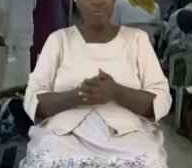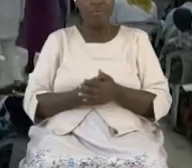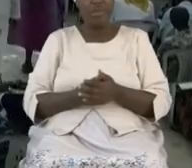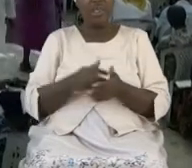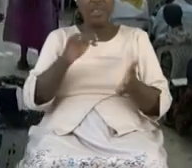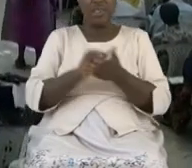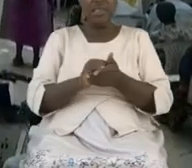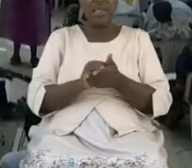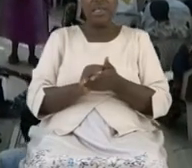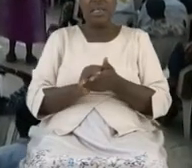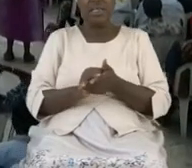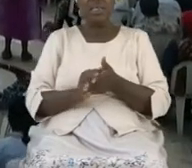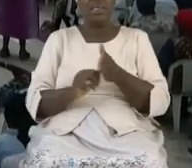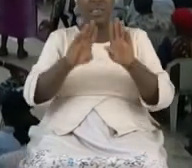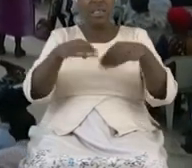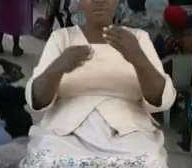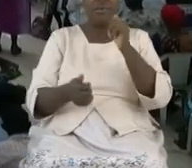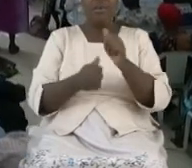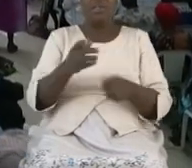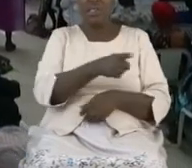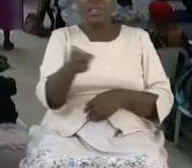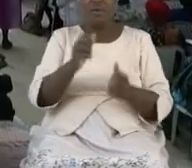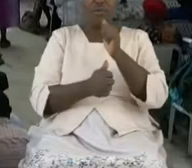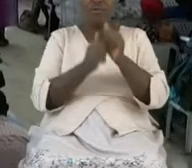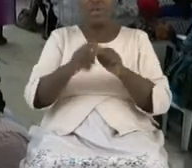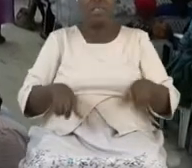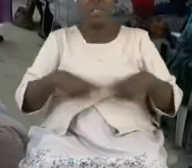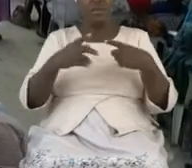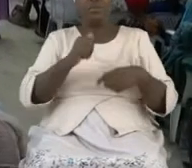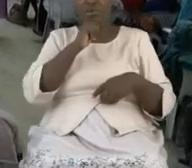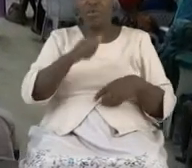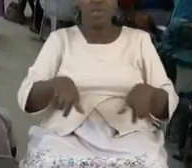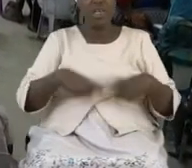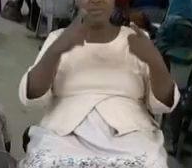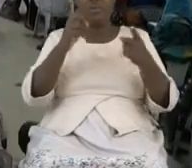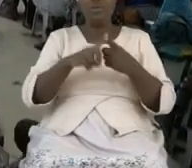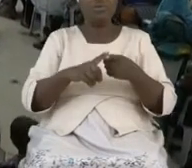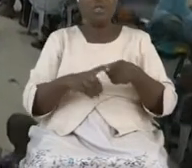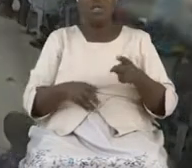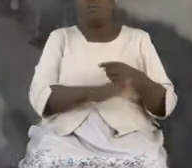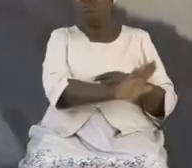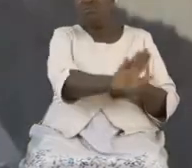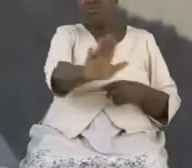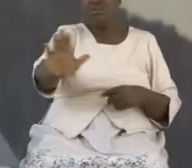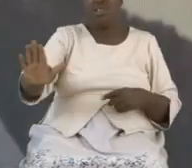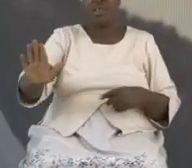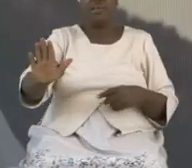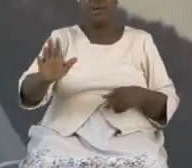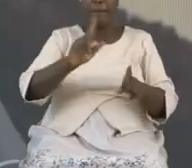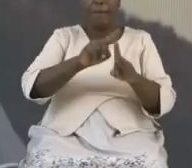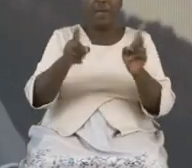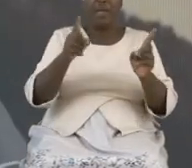live should not henceforth live unto themselves, but unto him that died